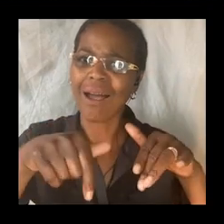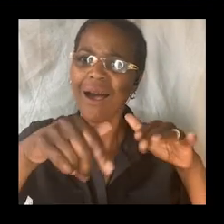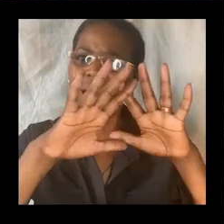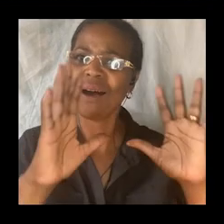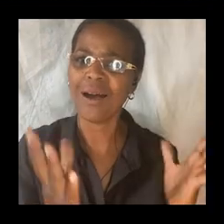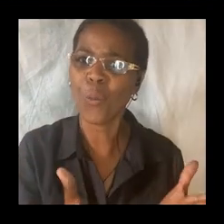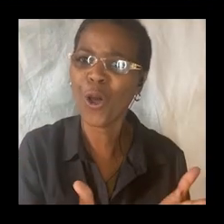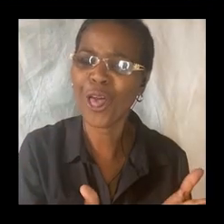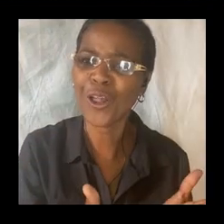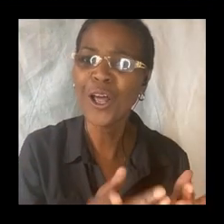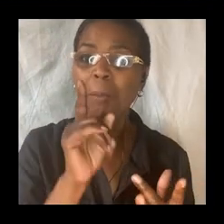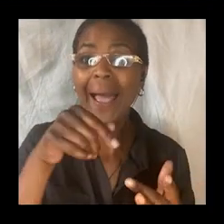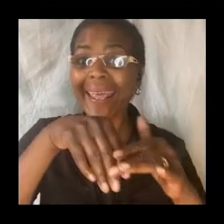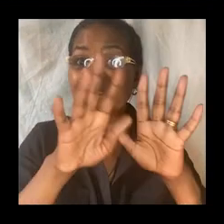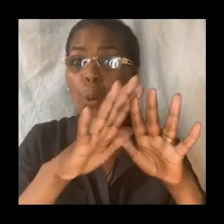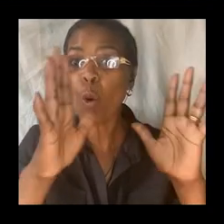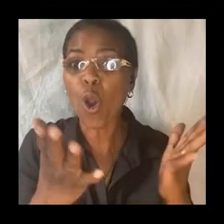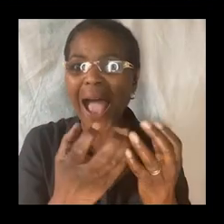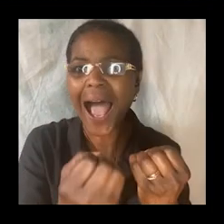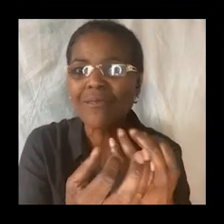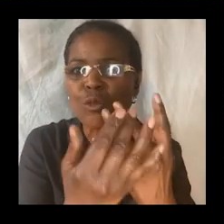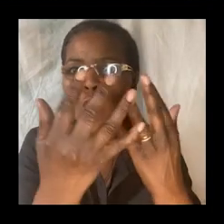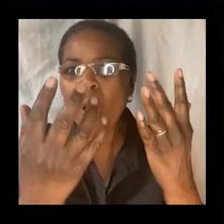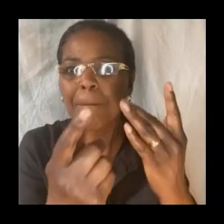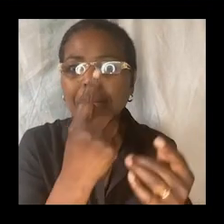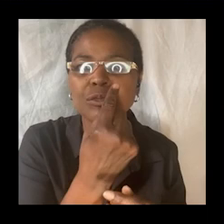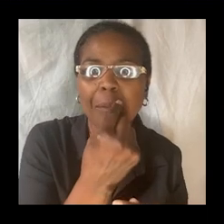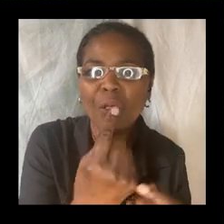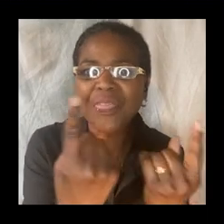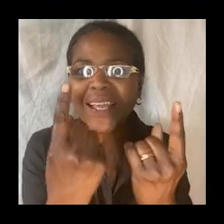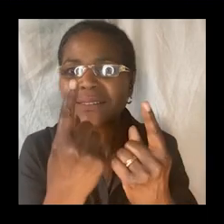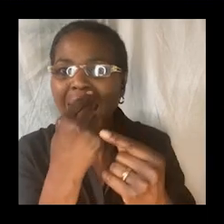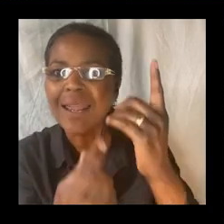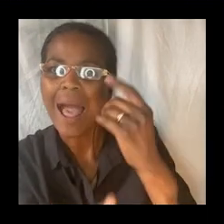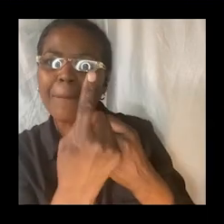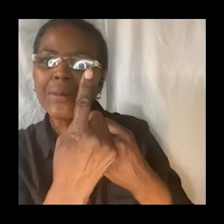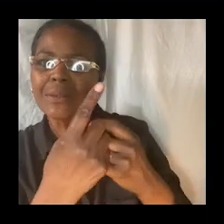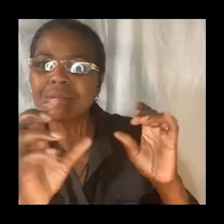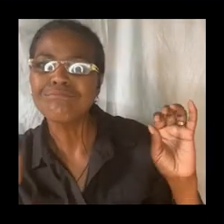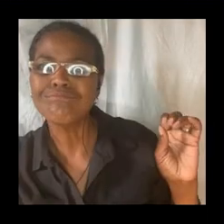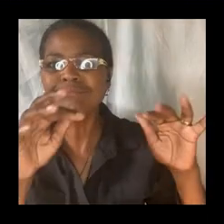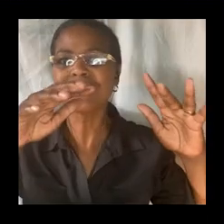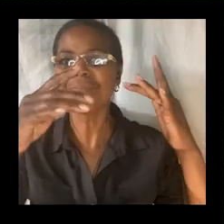contain a kind of very realistic world, but to see within that very realistic world, there are all kinds of possibilities.